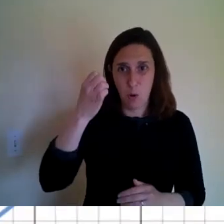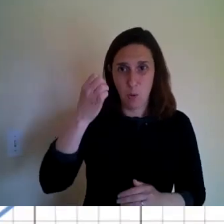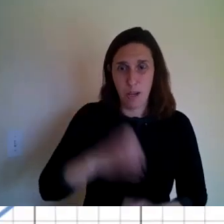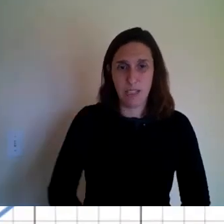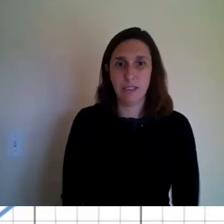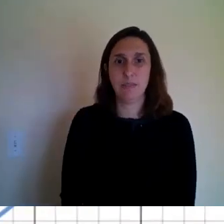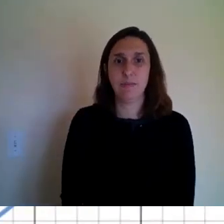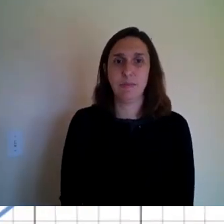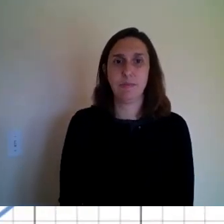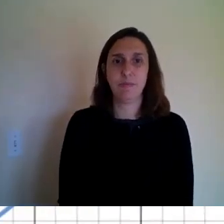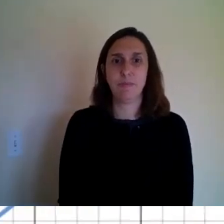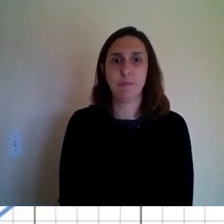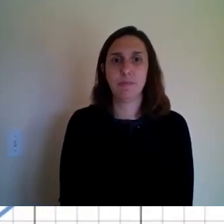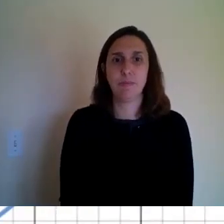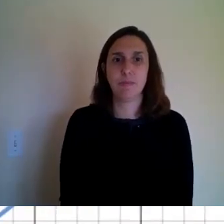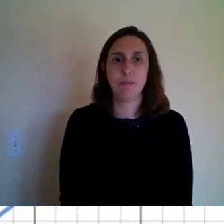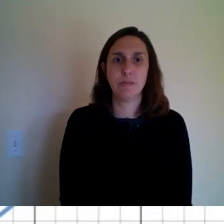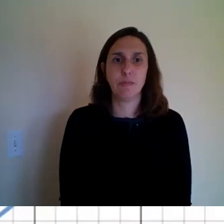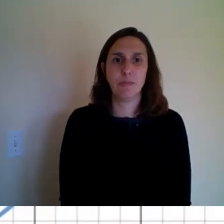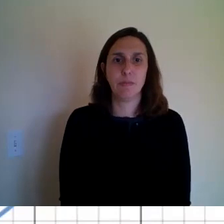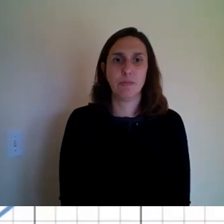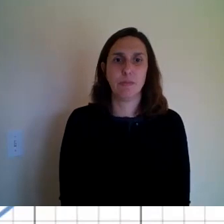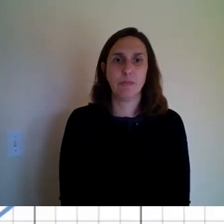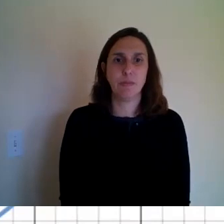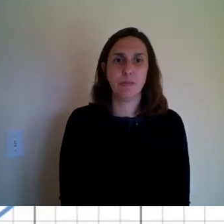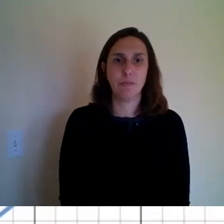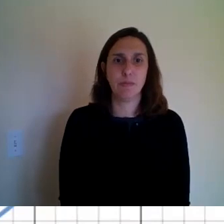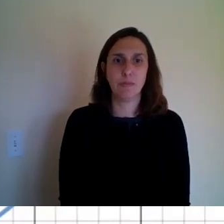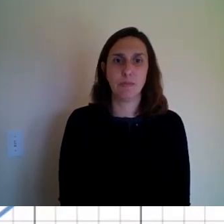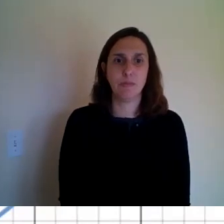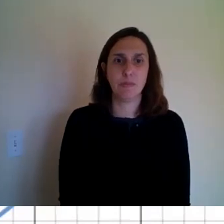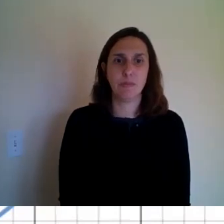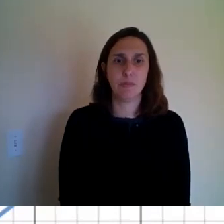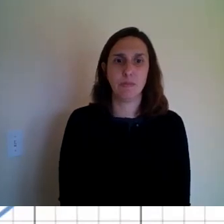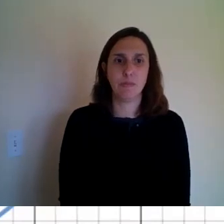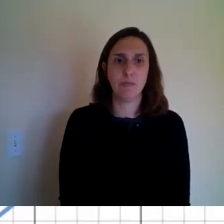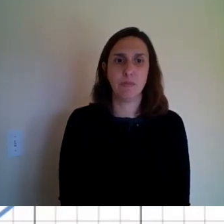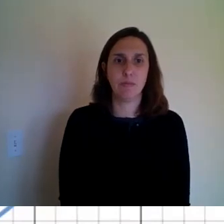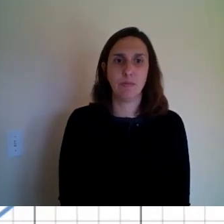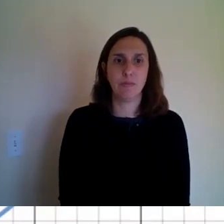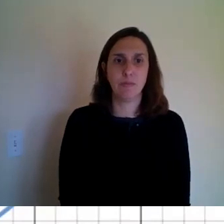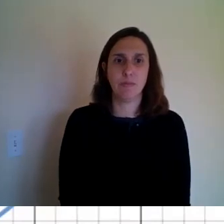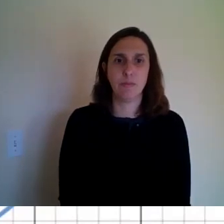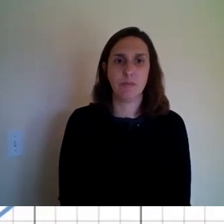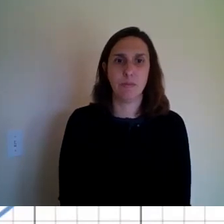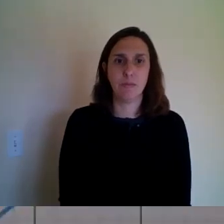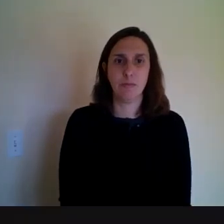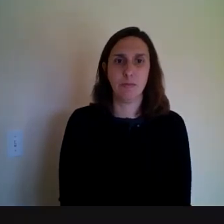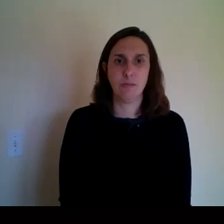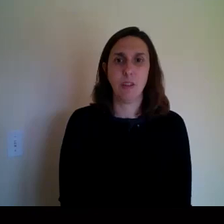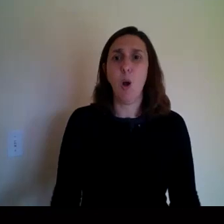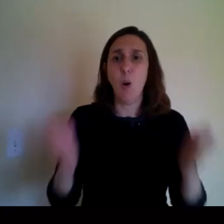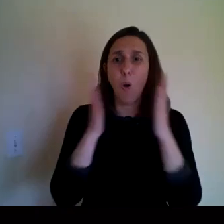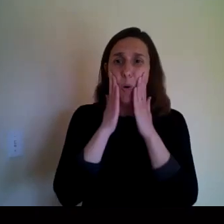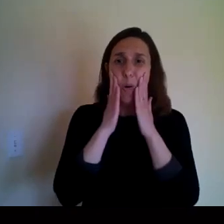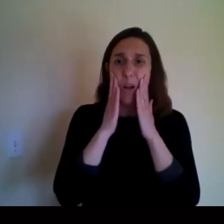different. I just have to worry for their domain restrictions. Well, oh, guys,